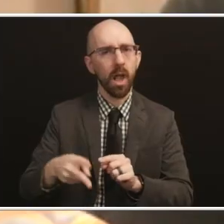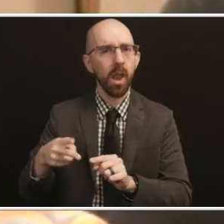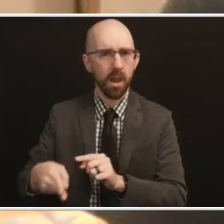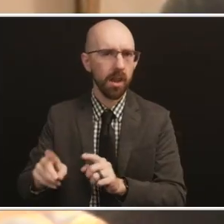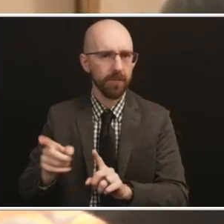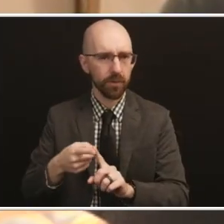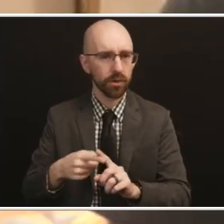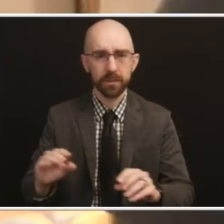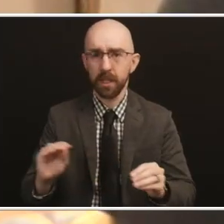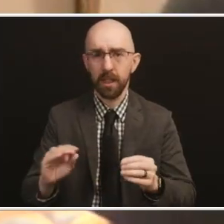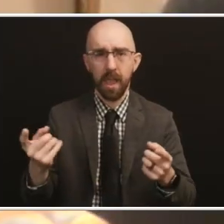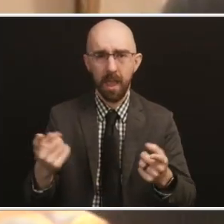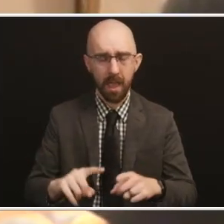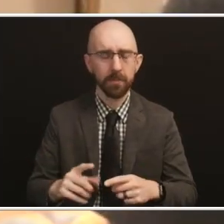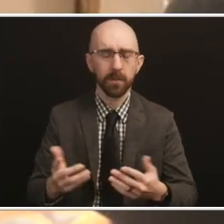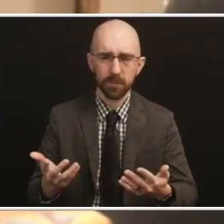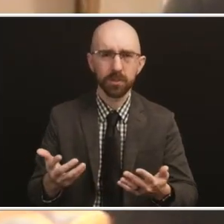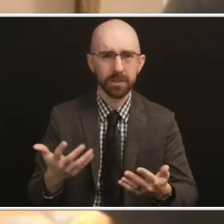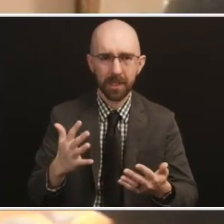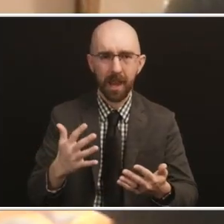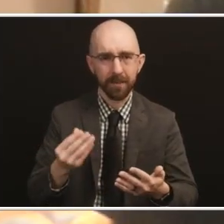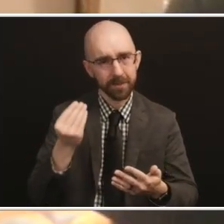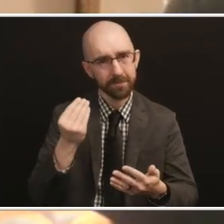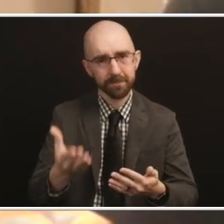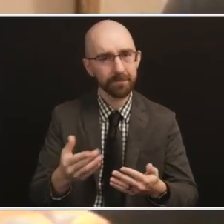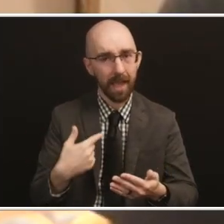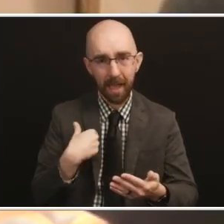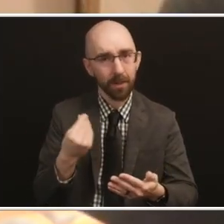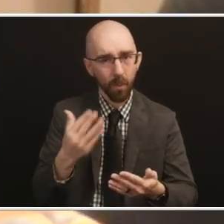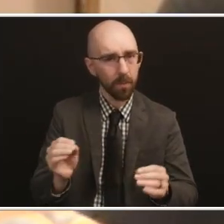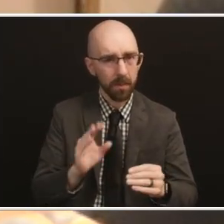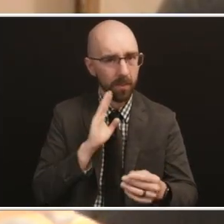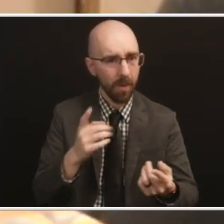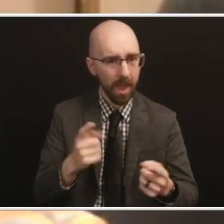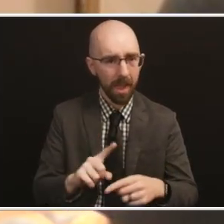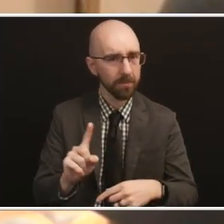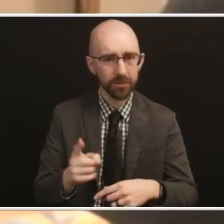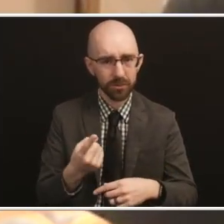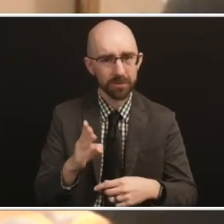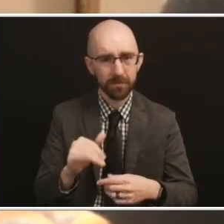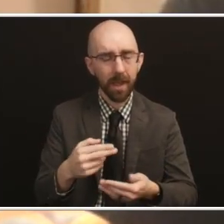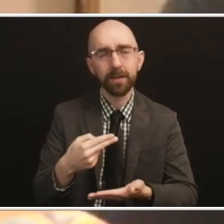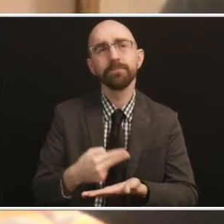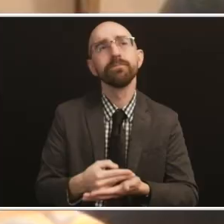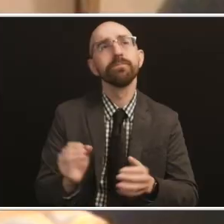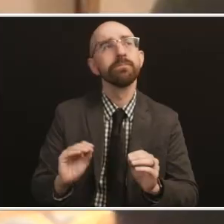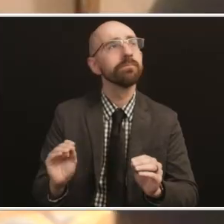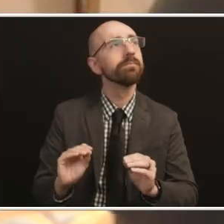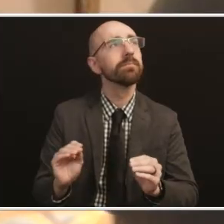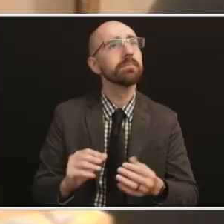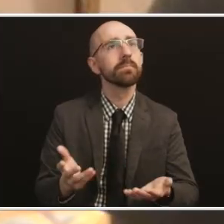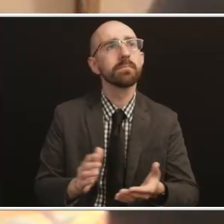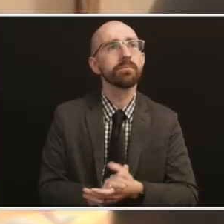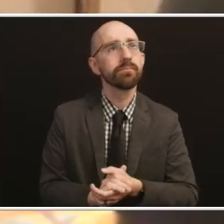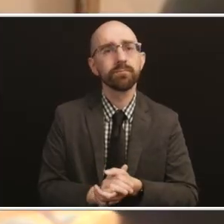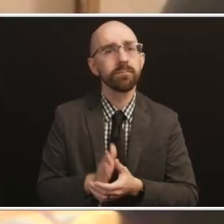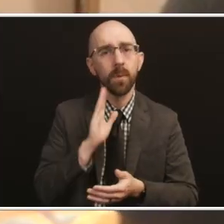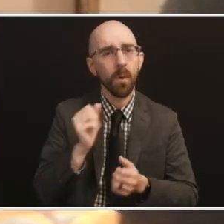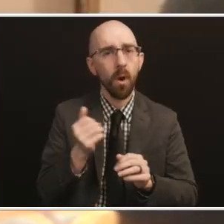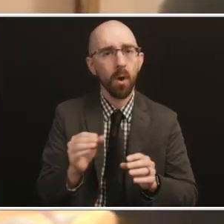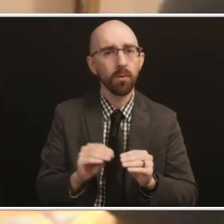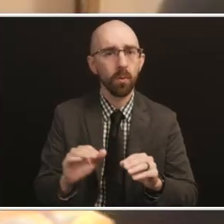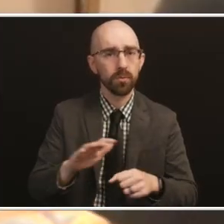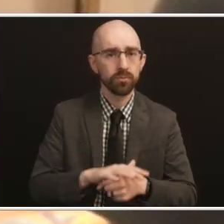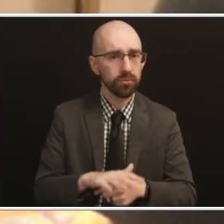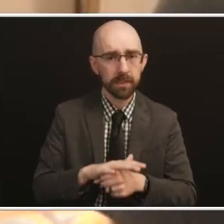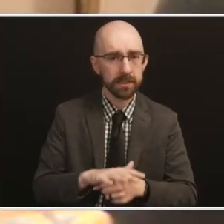was happening, which I kind of told them nothing would happen because just by laying there doing nothing wouldn't cause any stress or anything